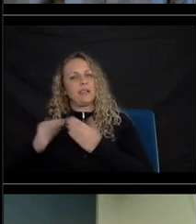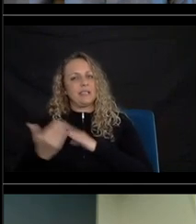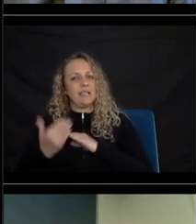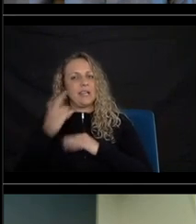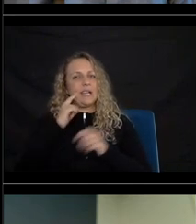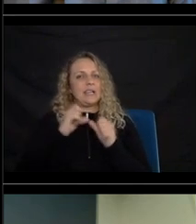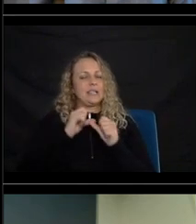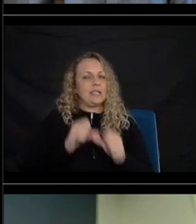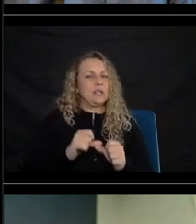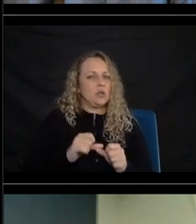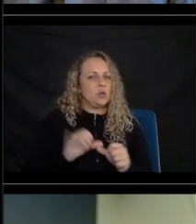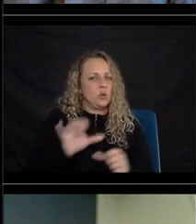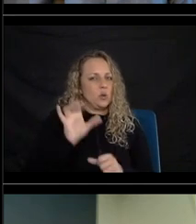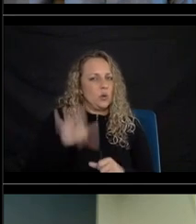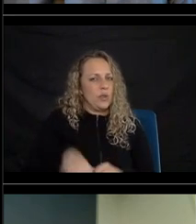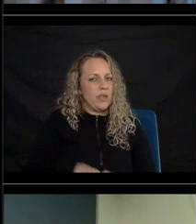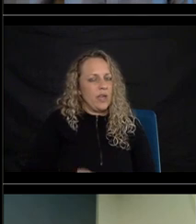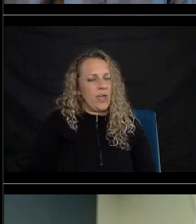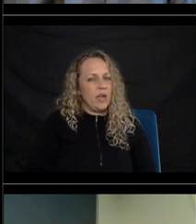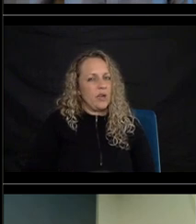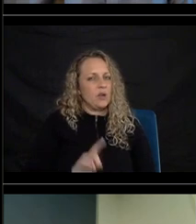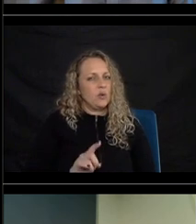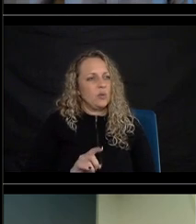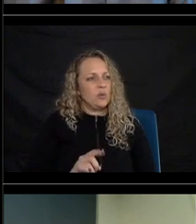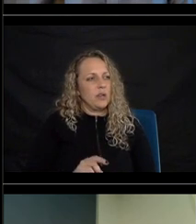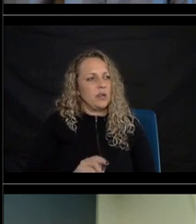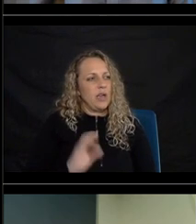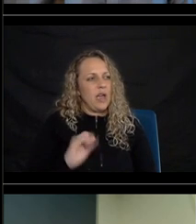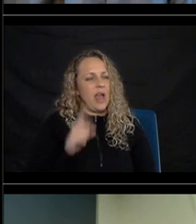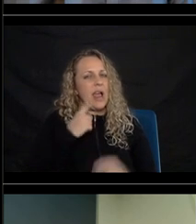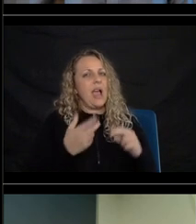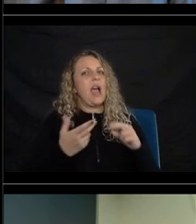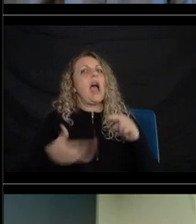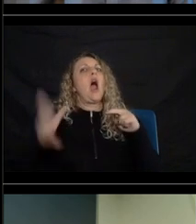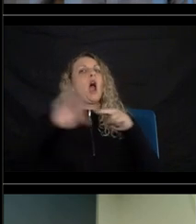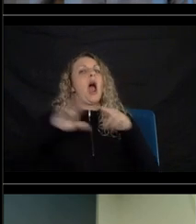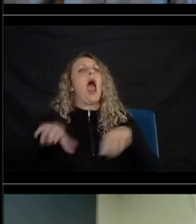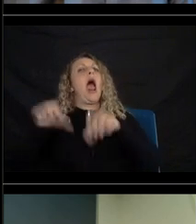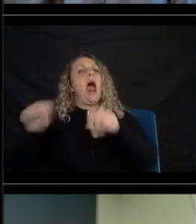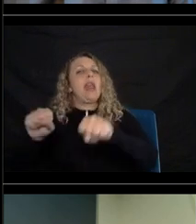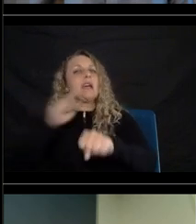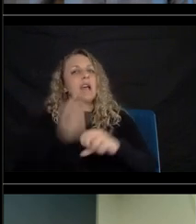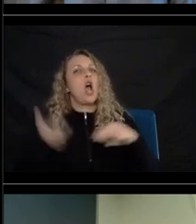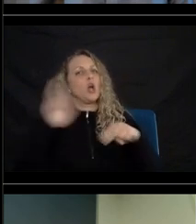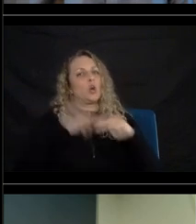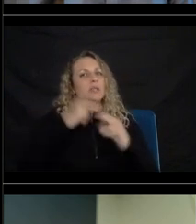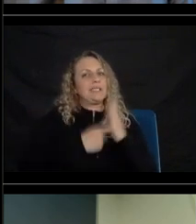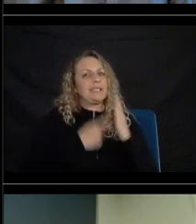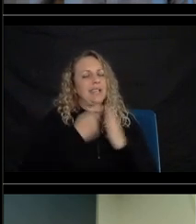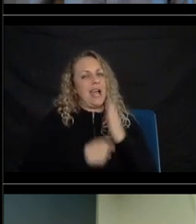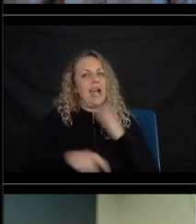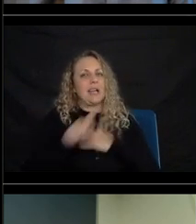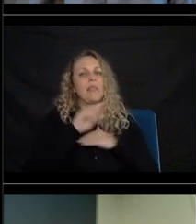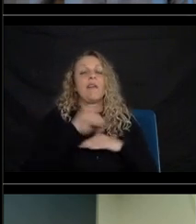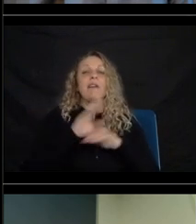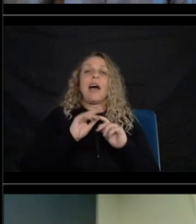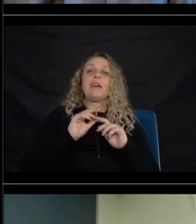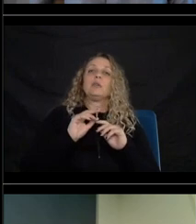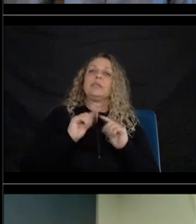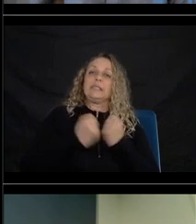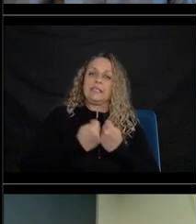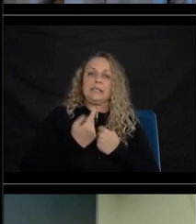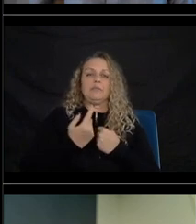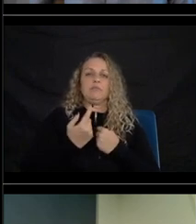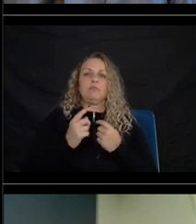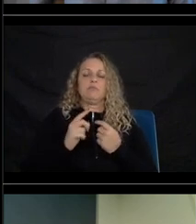contiguous to the city boundaries, it too could be annexed and increase the tax base. We, the Sustainability Advisory Team, counter these arguments.